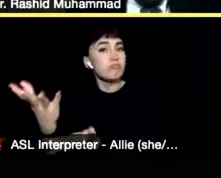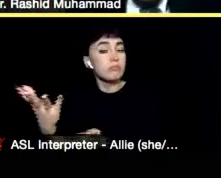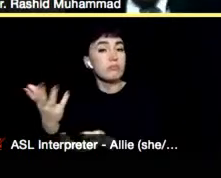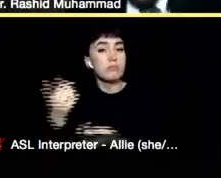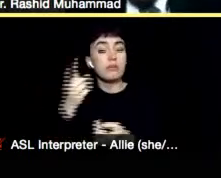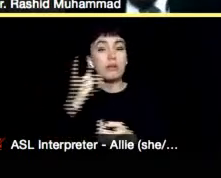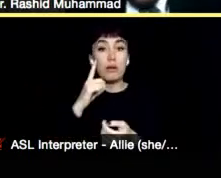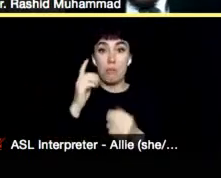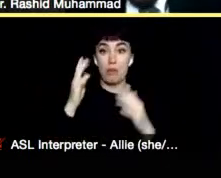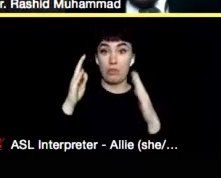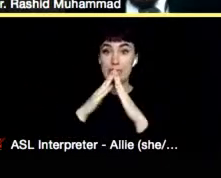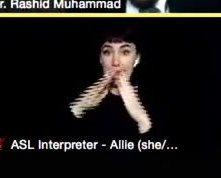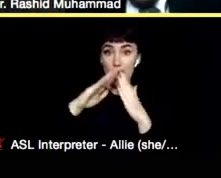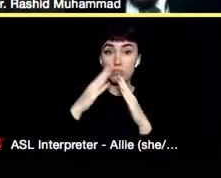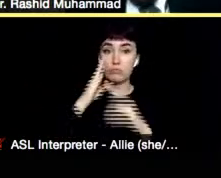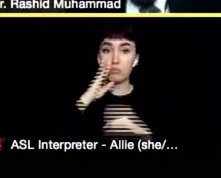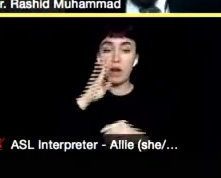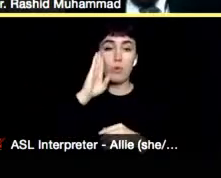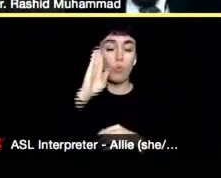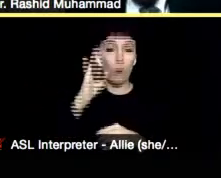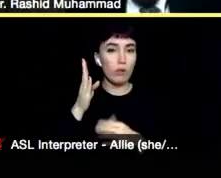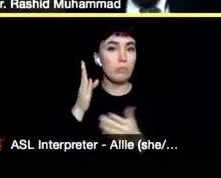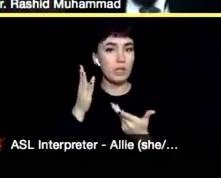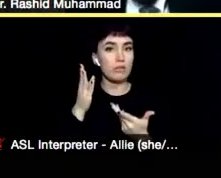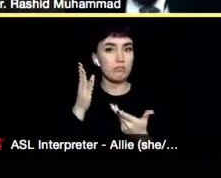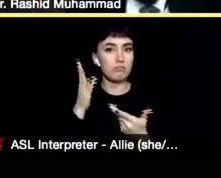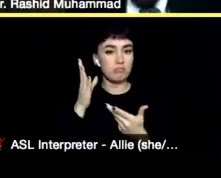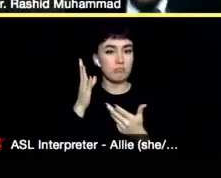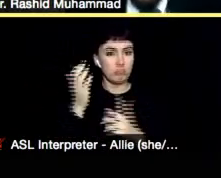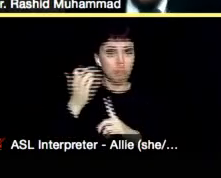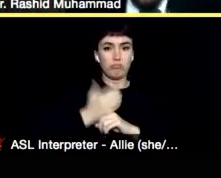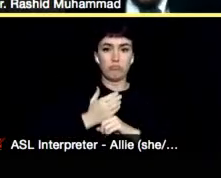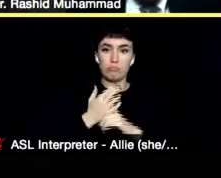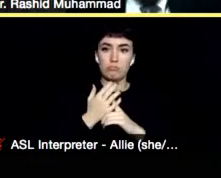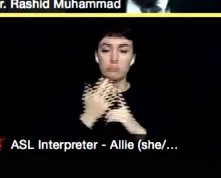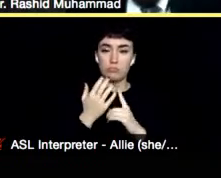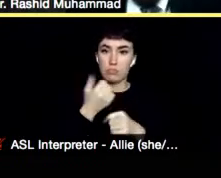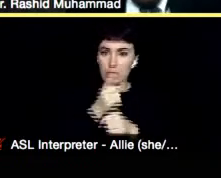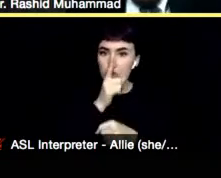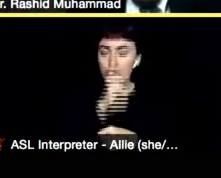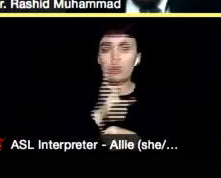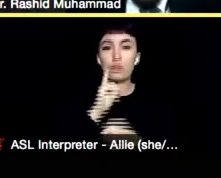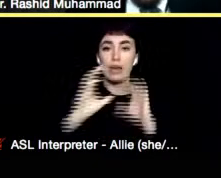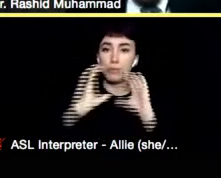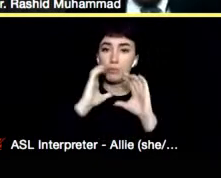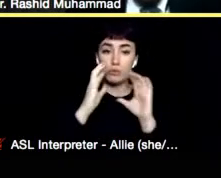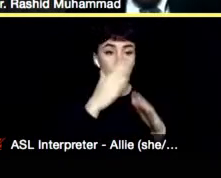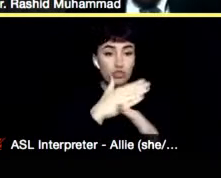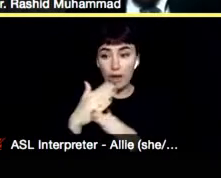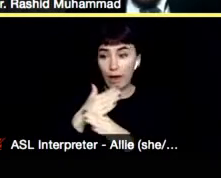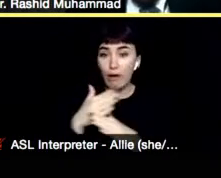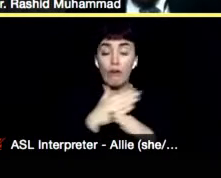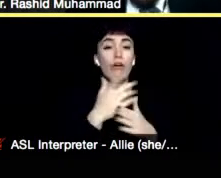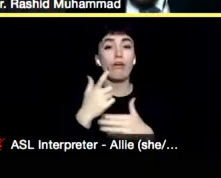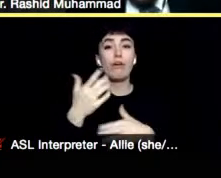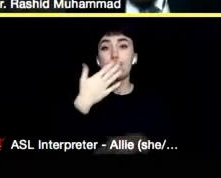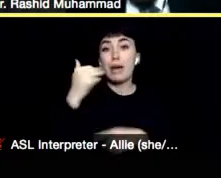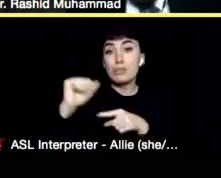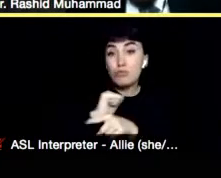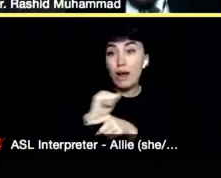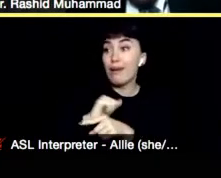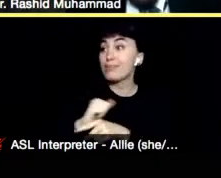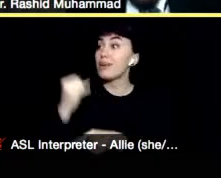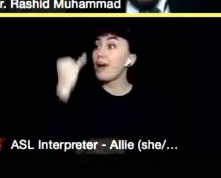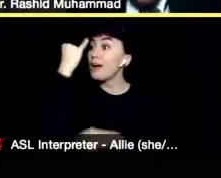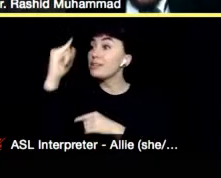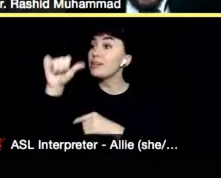will be a prime player in ensuring communication is shared, best practices, ideas from other places, and